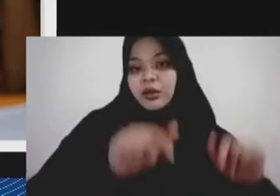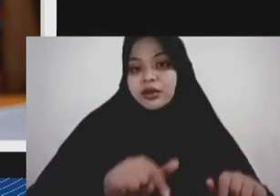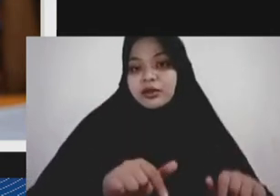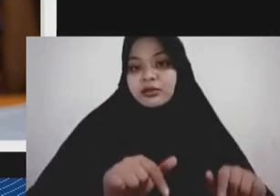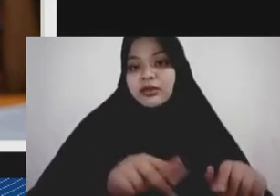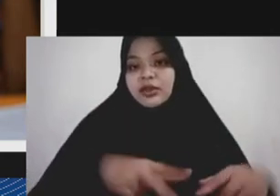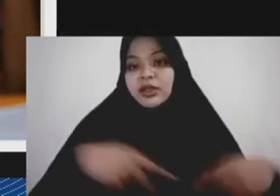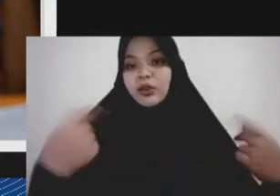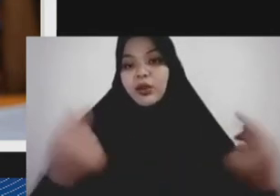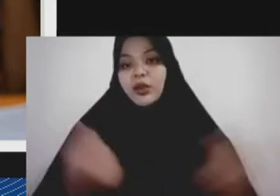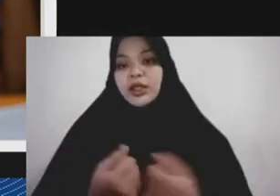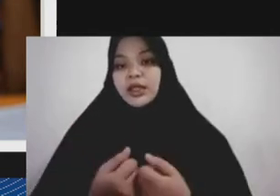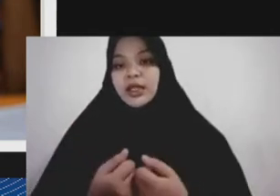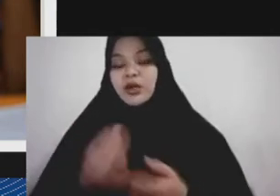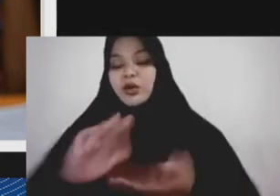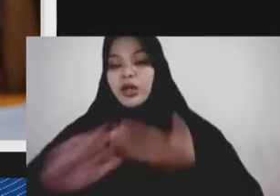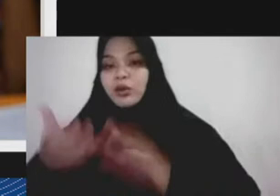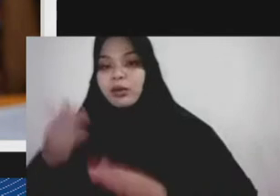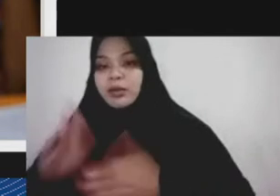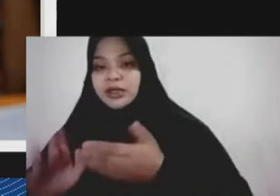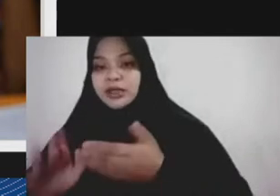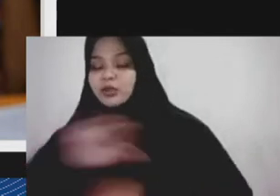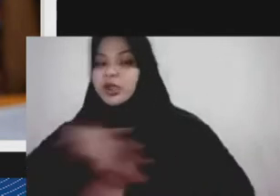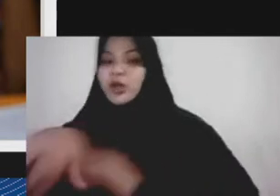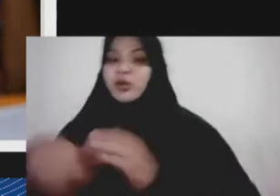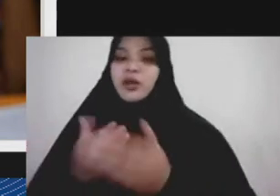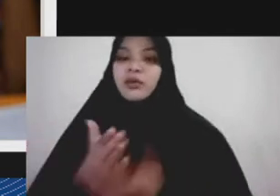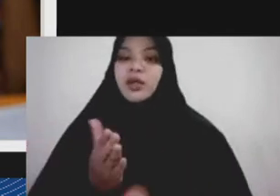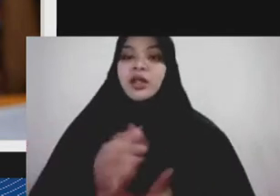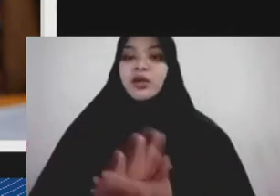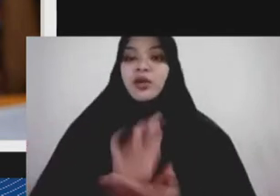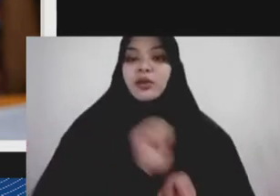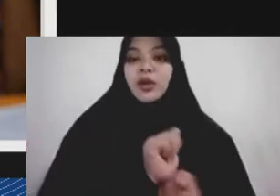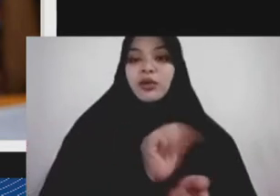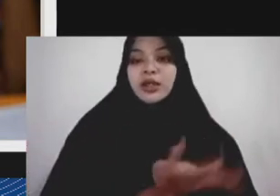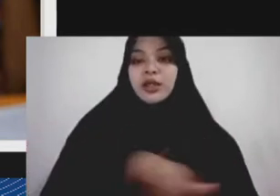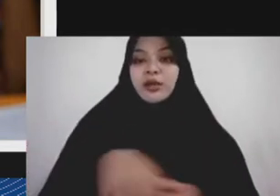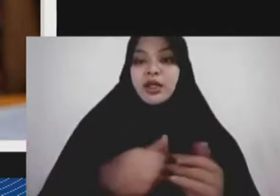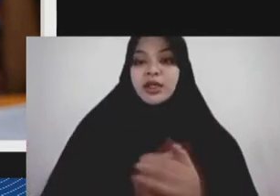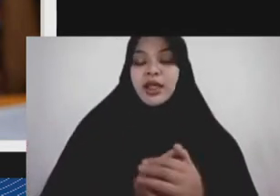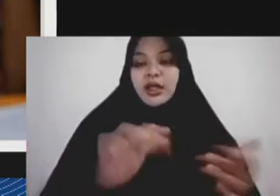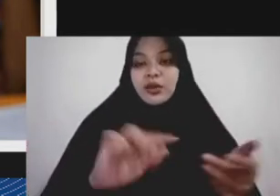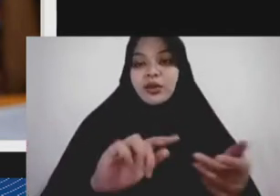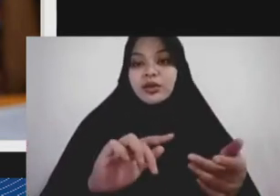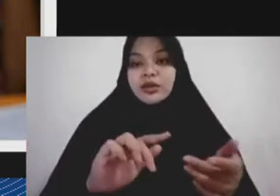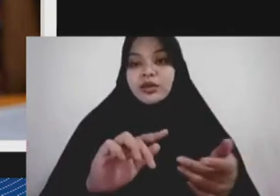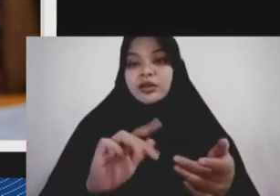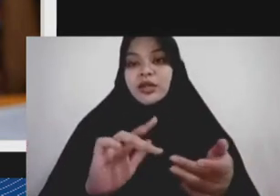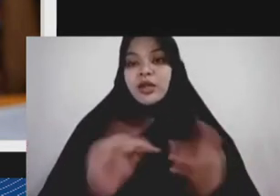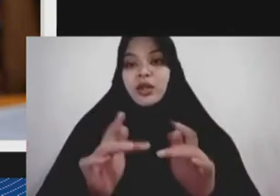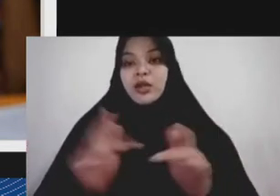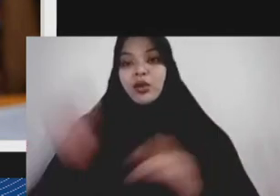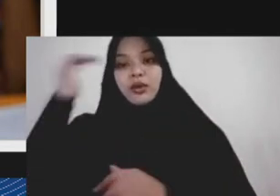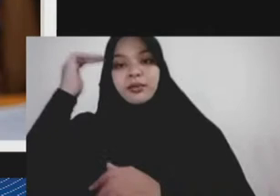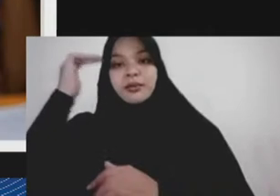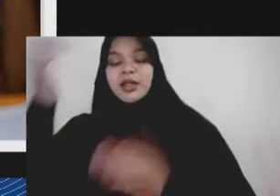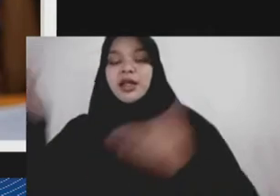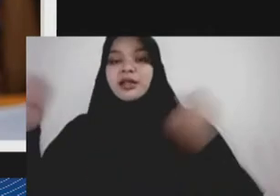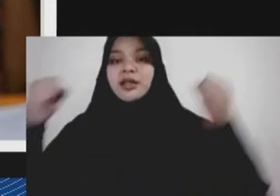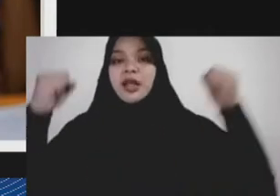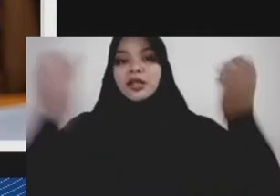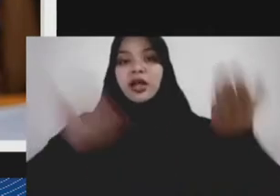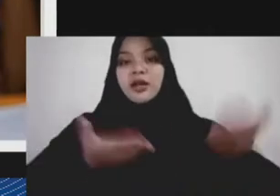through community focal points and working with existing networks to provide mental health services. Next slide,